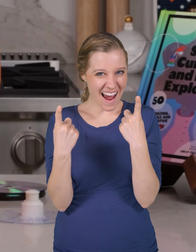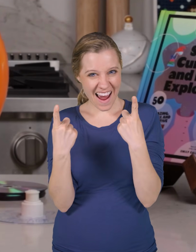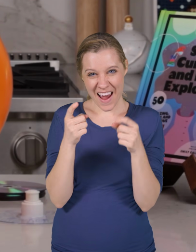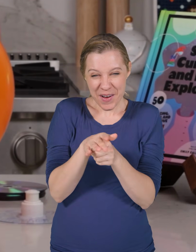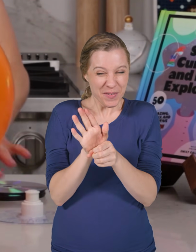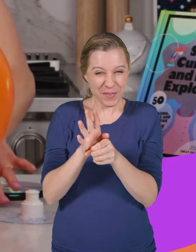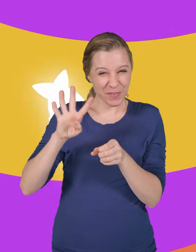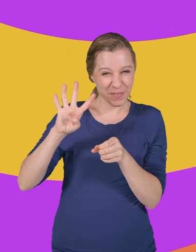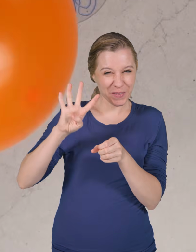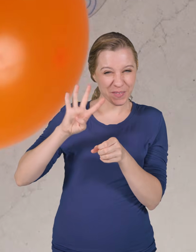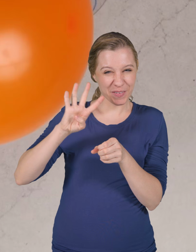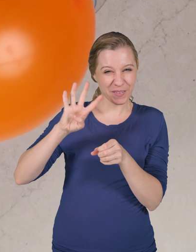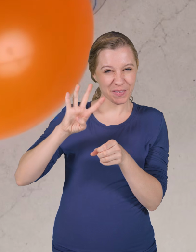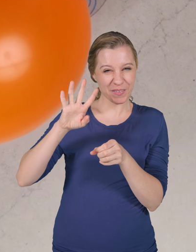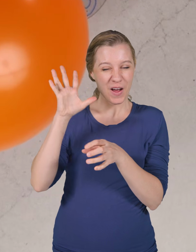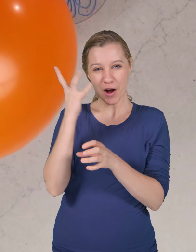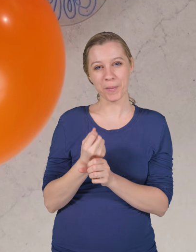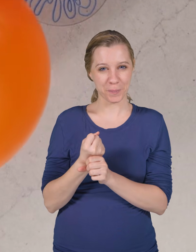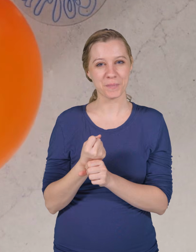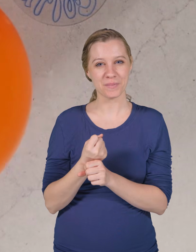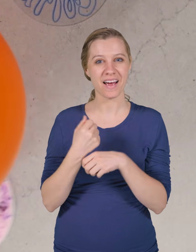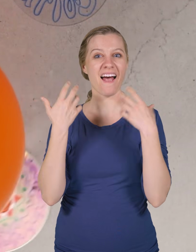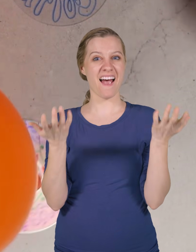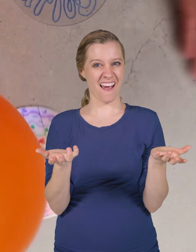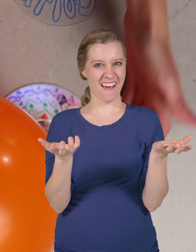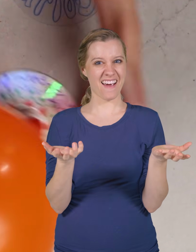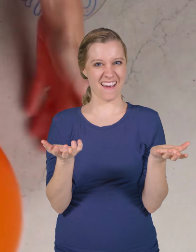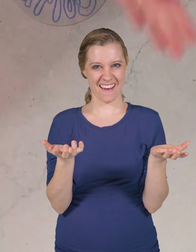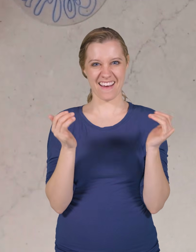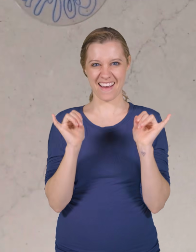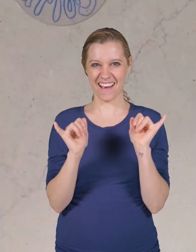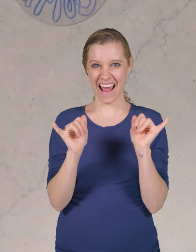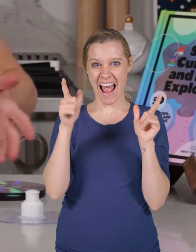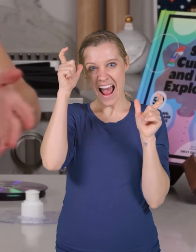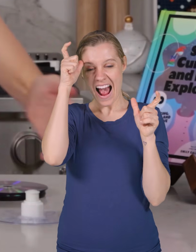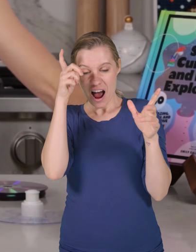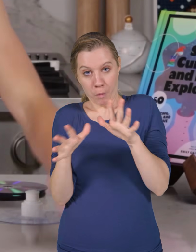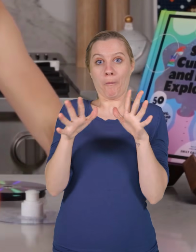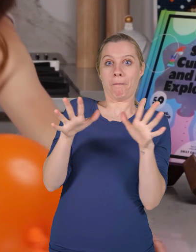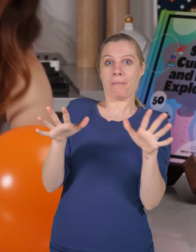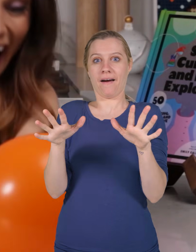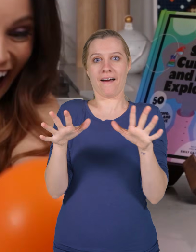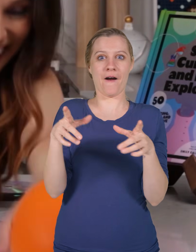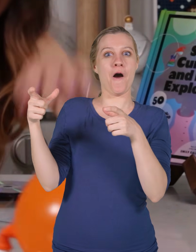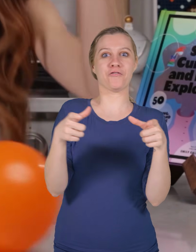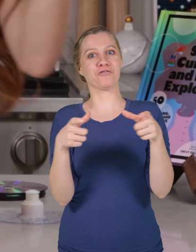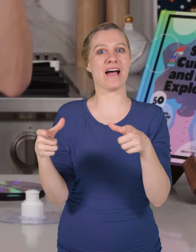1. And just like that, you have an alien